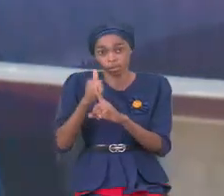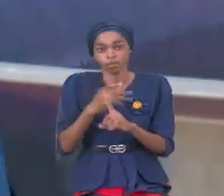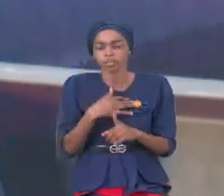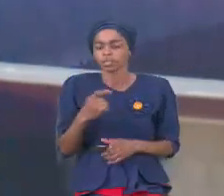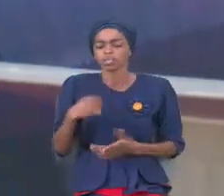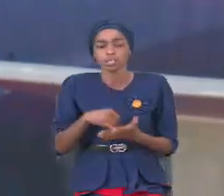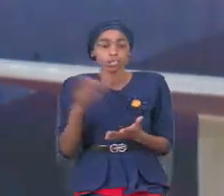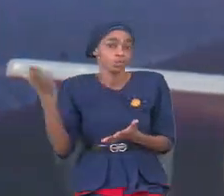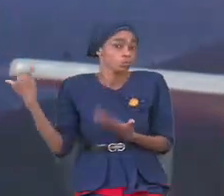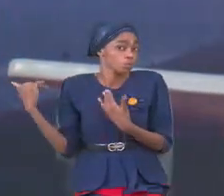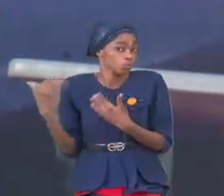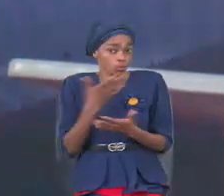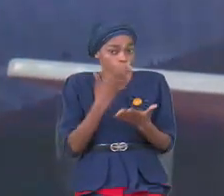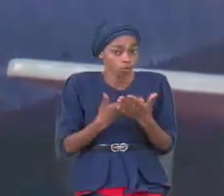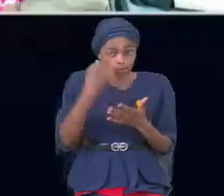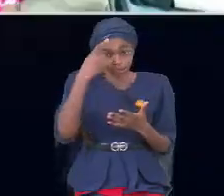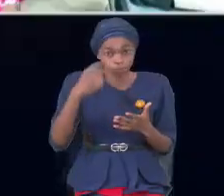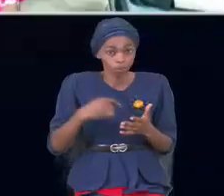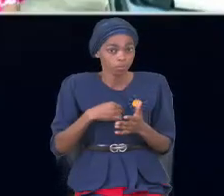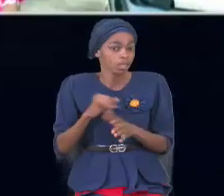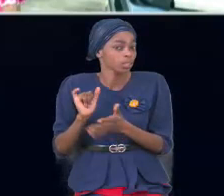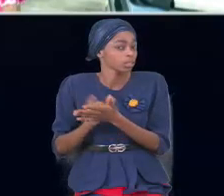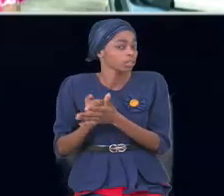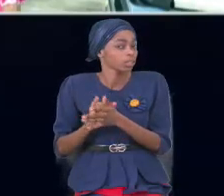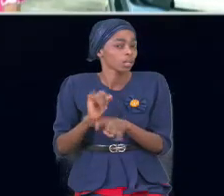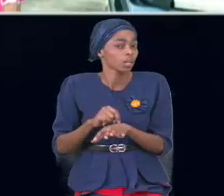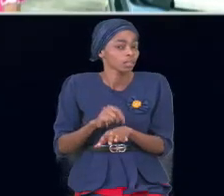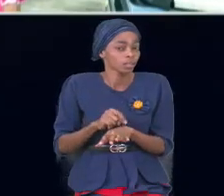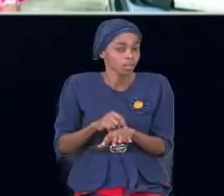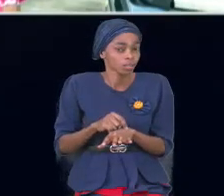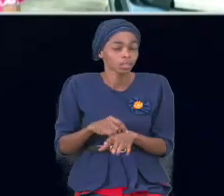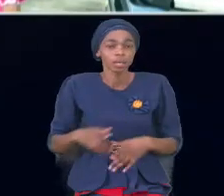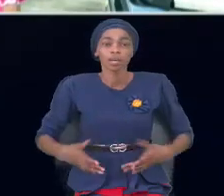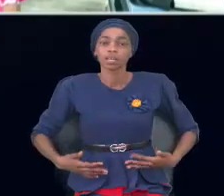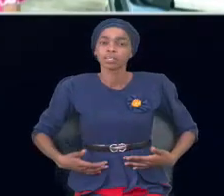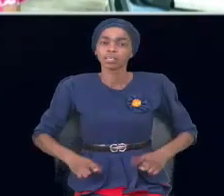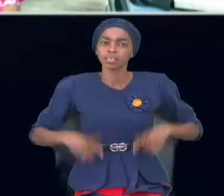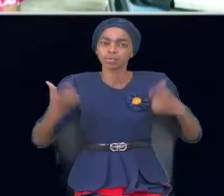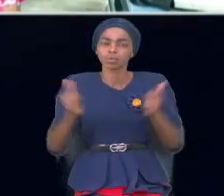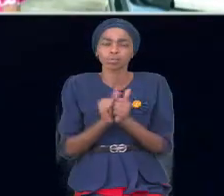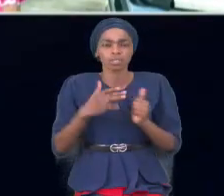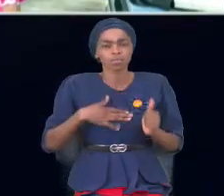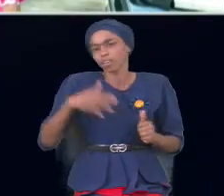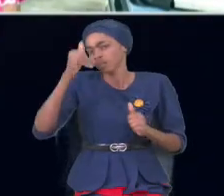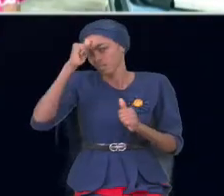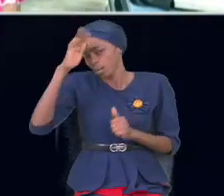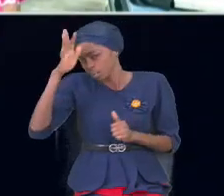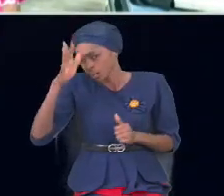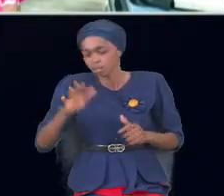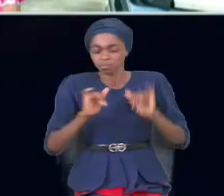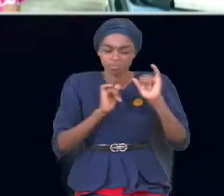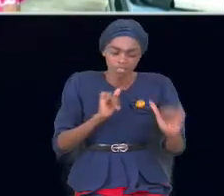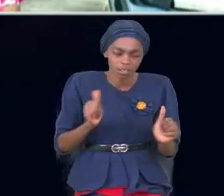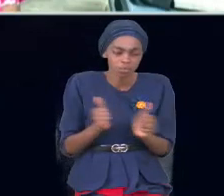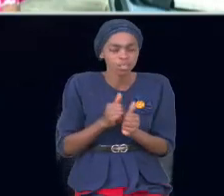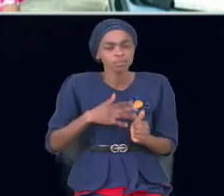at that time, living with my father, staying with my father, and having fellowship with the God